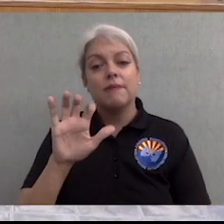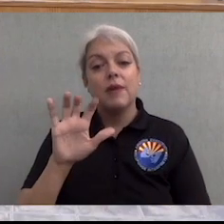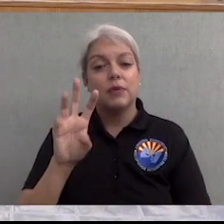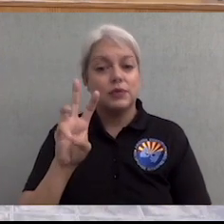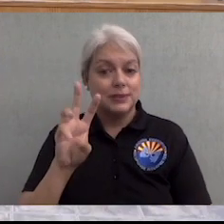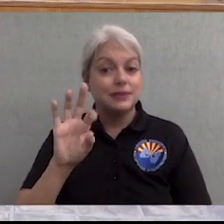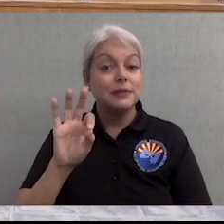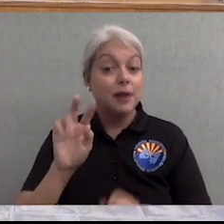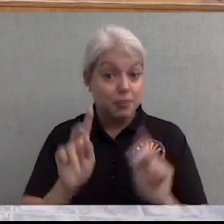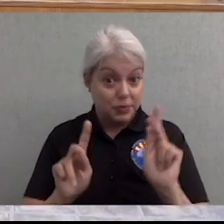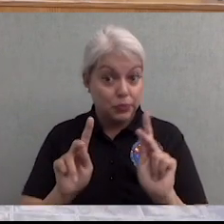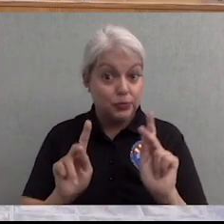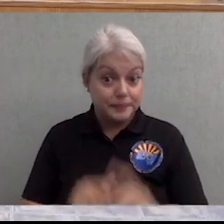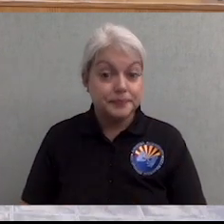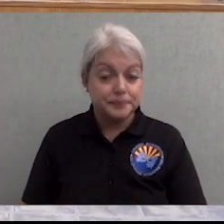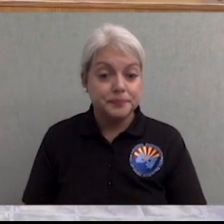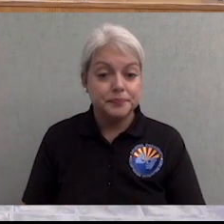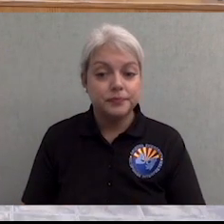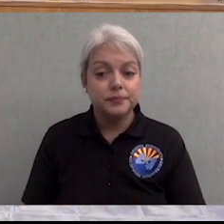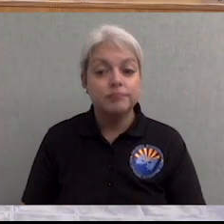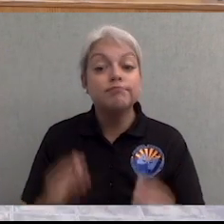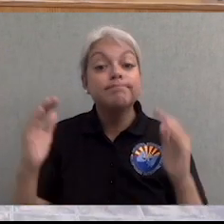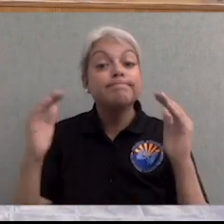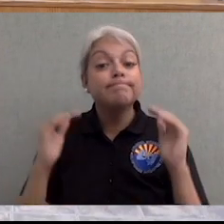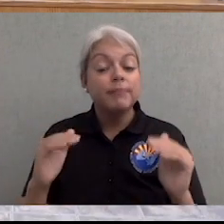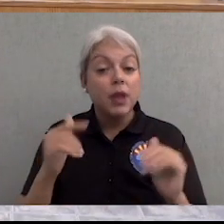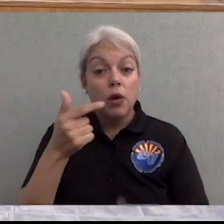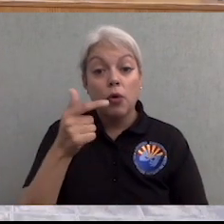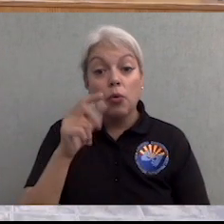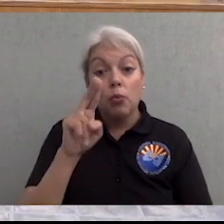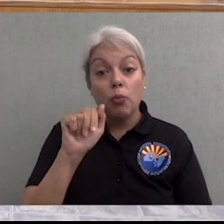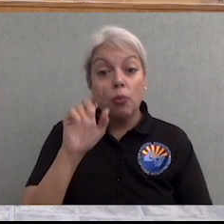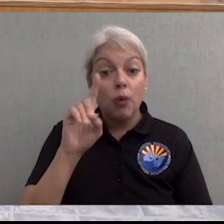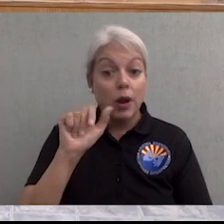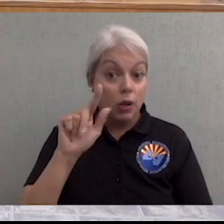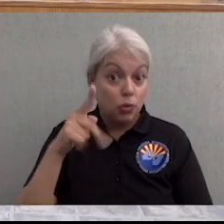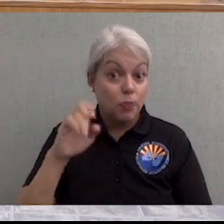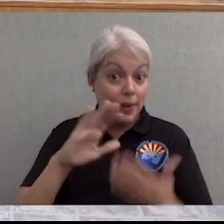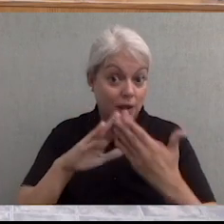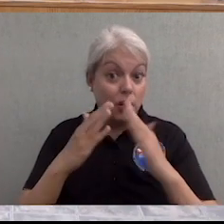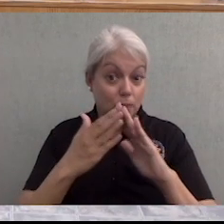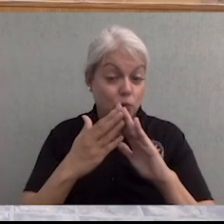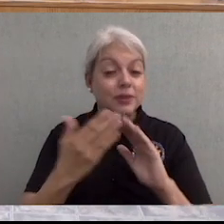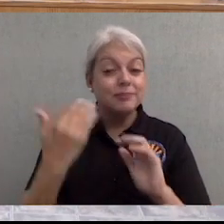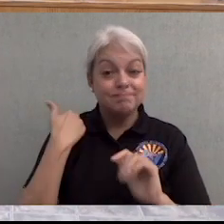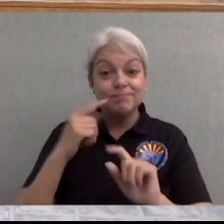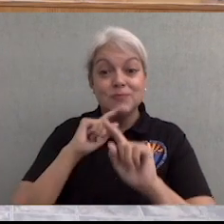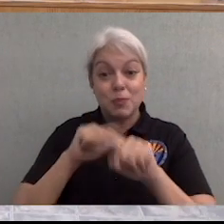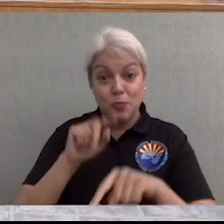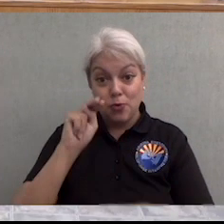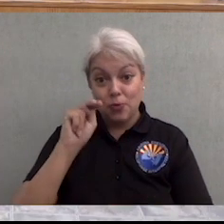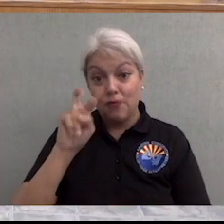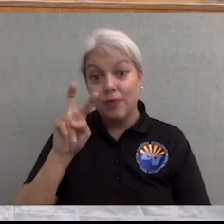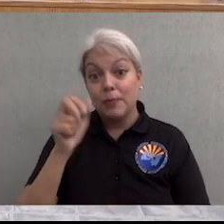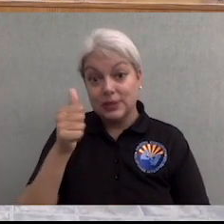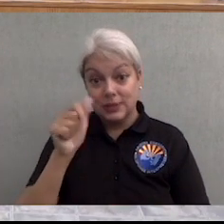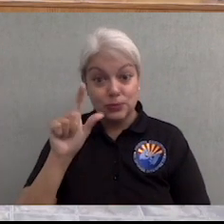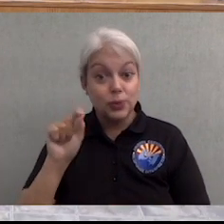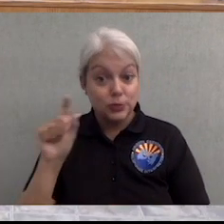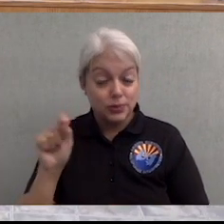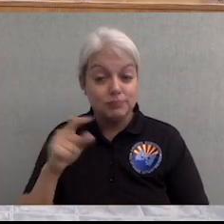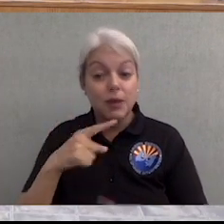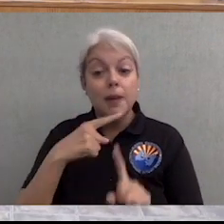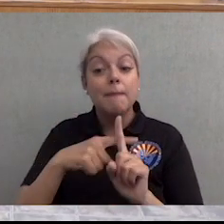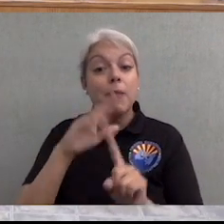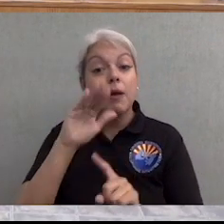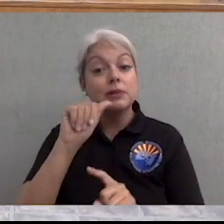And from our Guadalupe community, reporting November 10th, 2020, our positive cases from all sources up